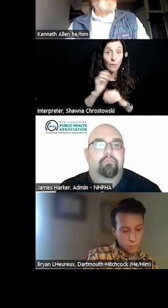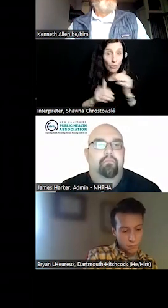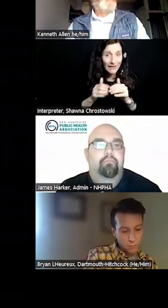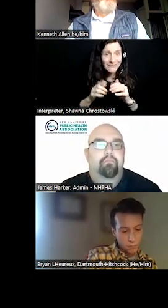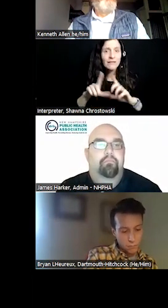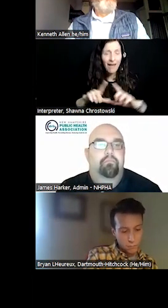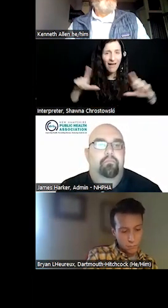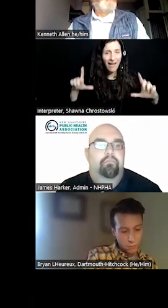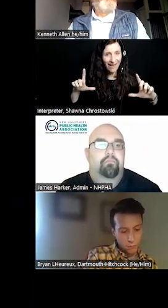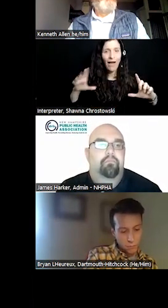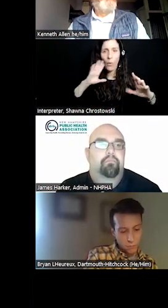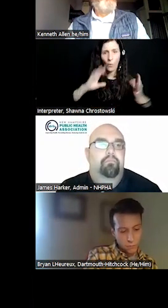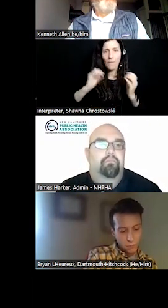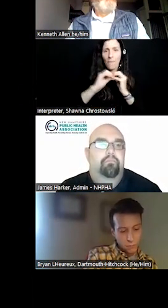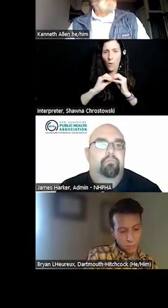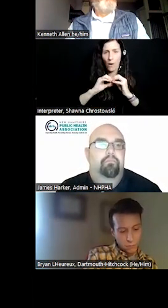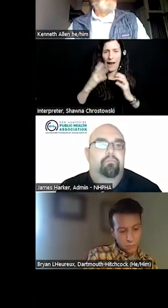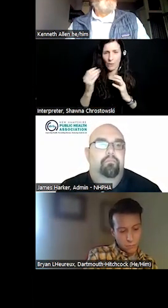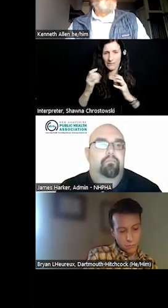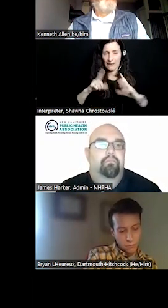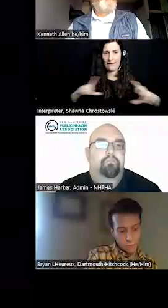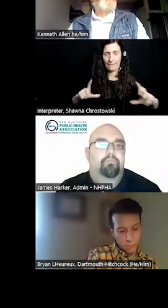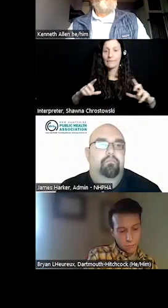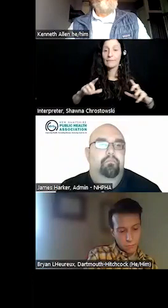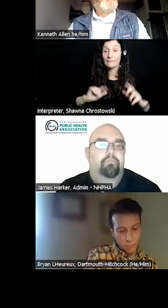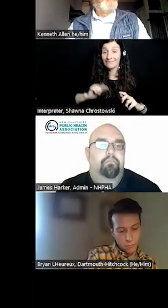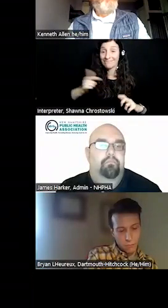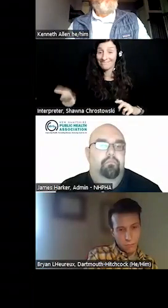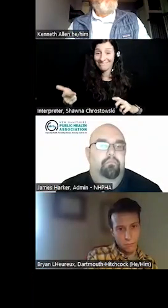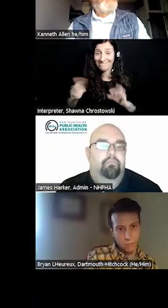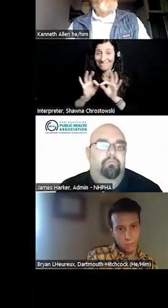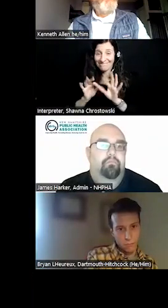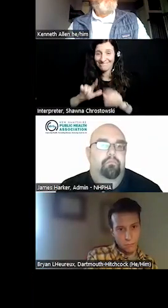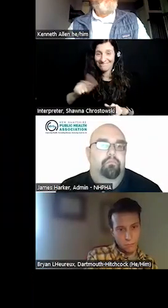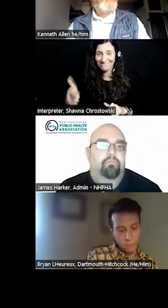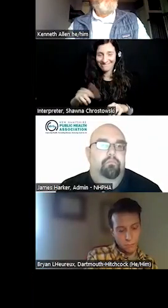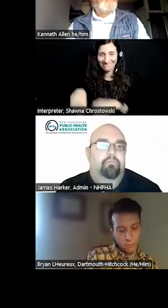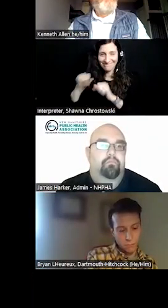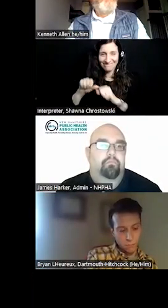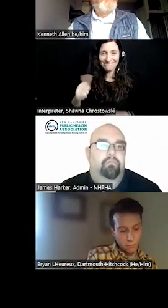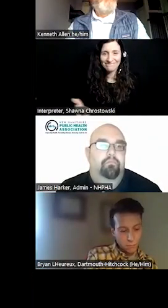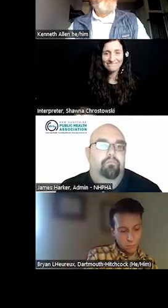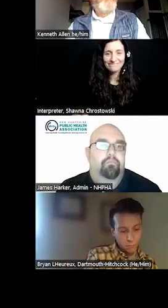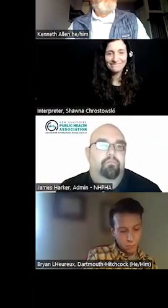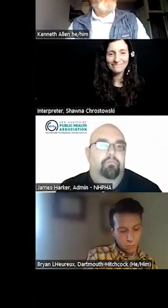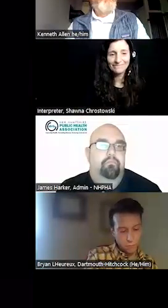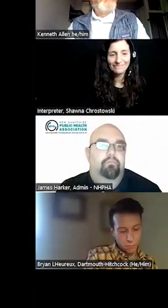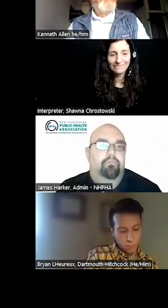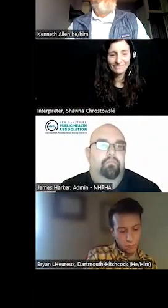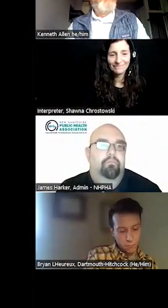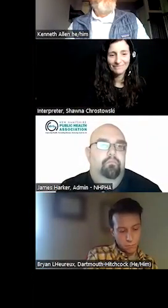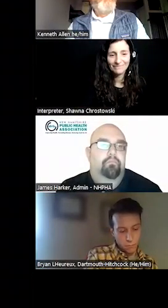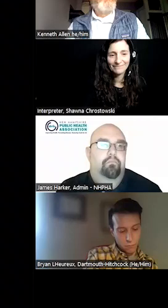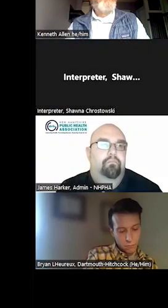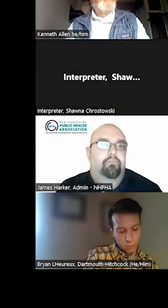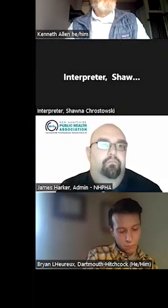We're utilizing a convergence strategy. So the idea is we're intervening with health literacy as our tool at multiple levels of